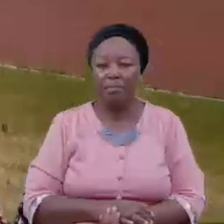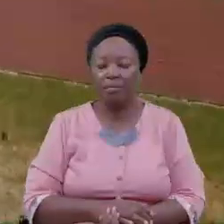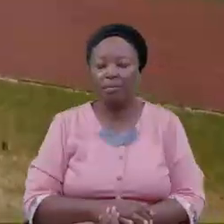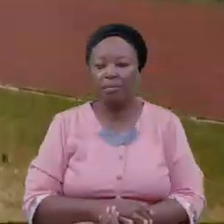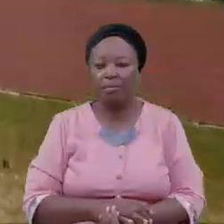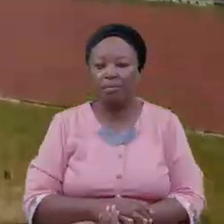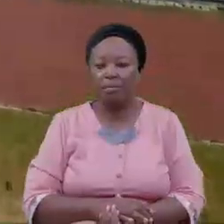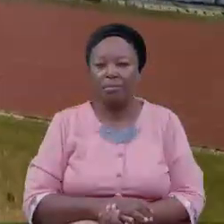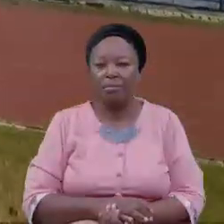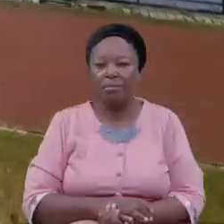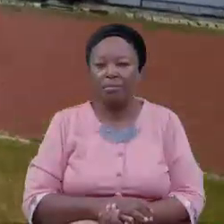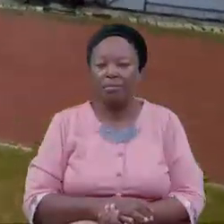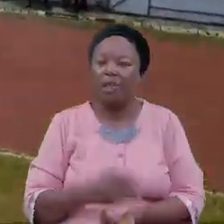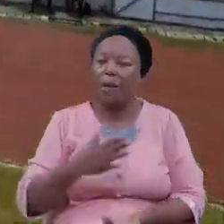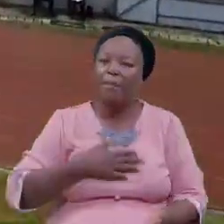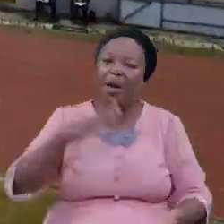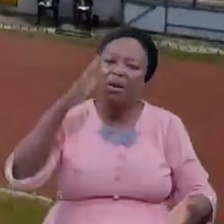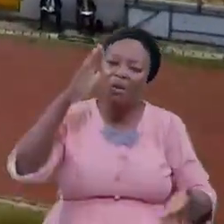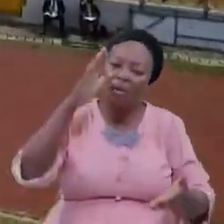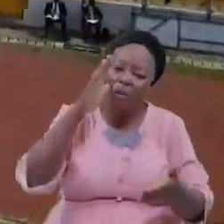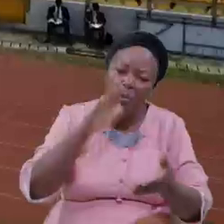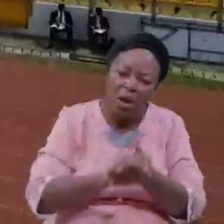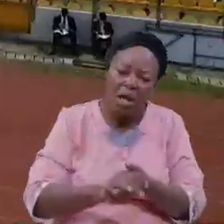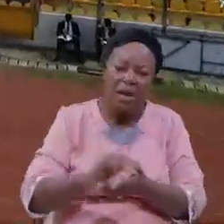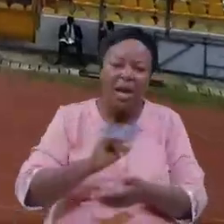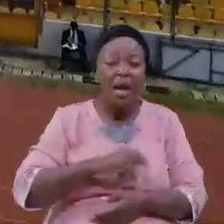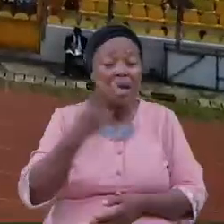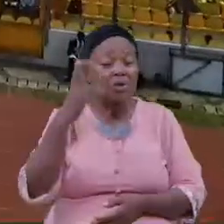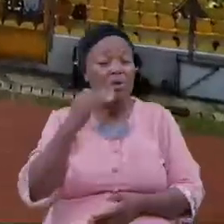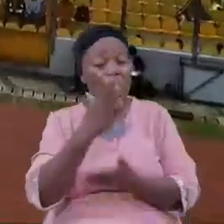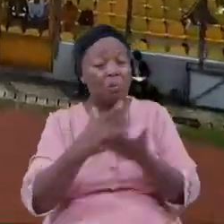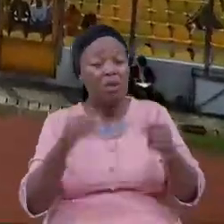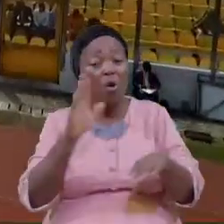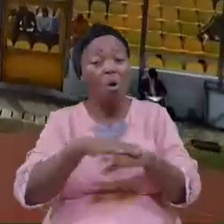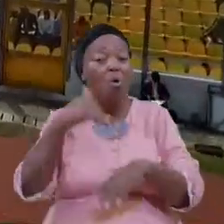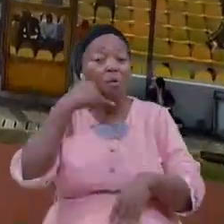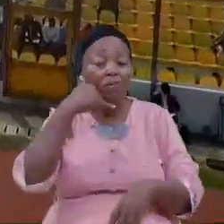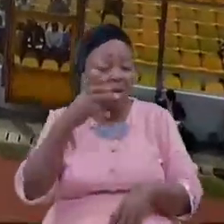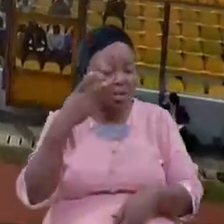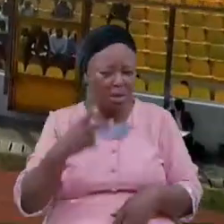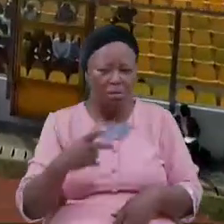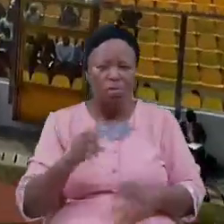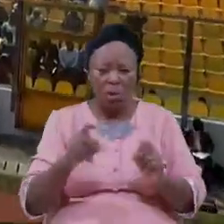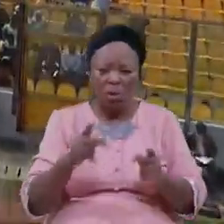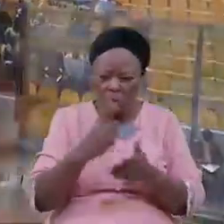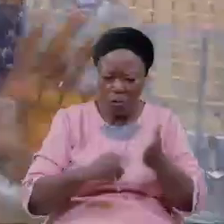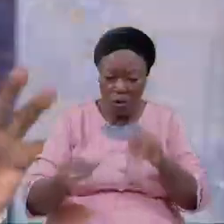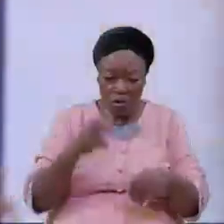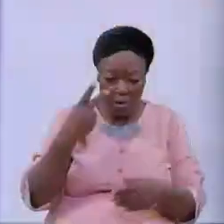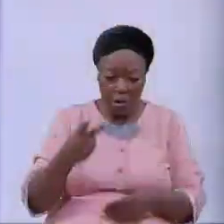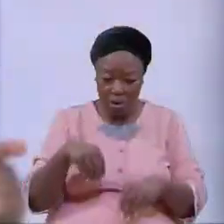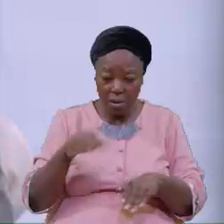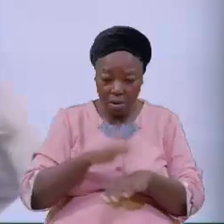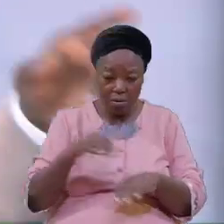"My wife, I saw something on your phone." "Okay, what did you see?" "I saw that there's an